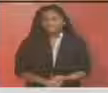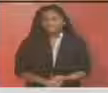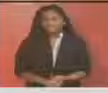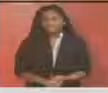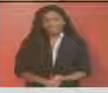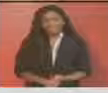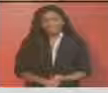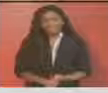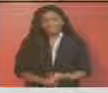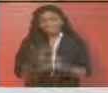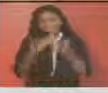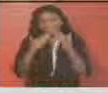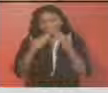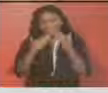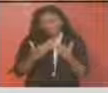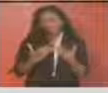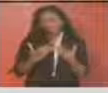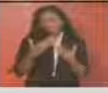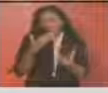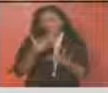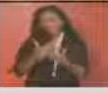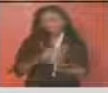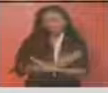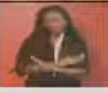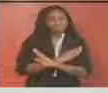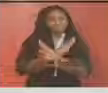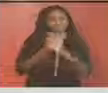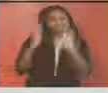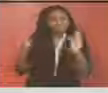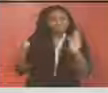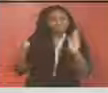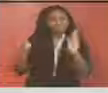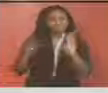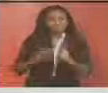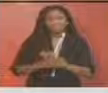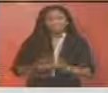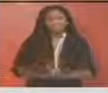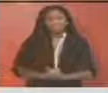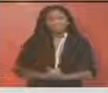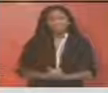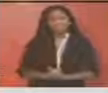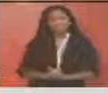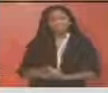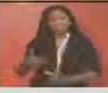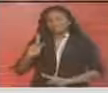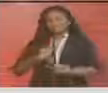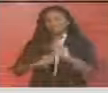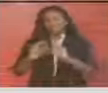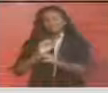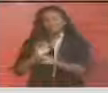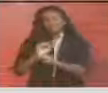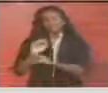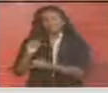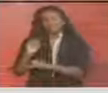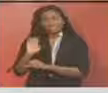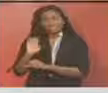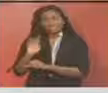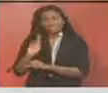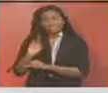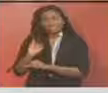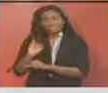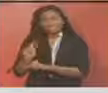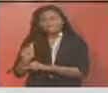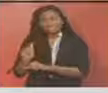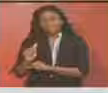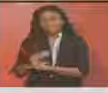Thank you, Ms. Alcantara, and good morning to Minister Diyal Singh, Dr. Parasram, members of the media, and members of the viewing and